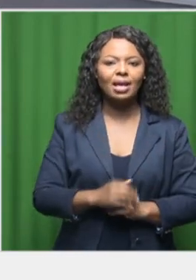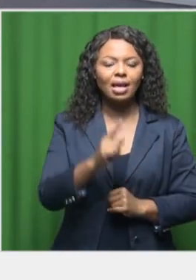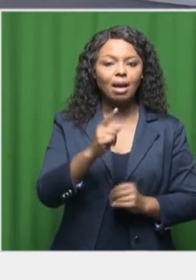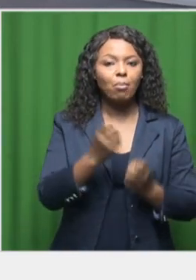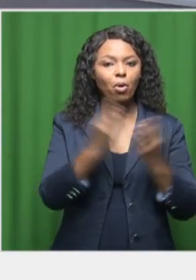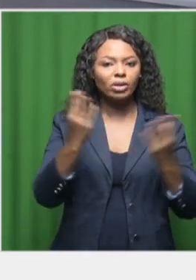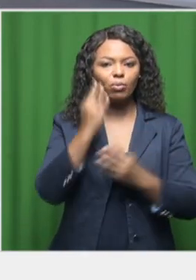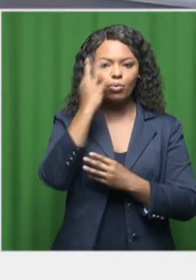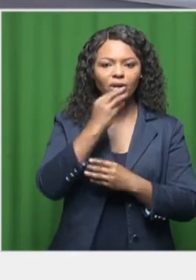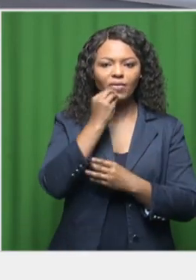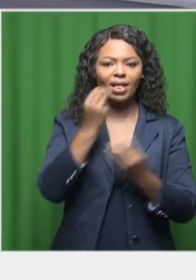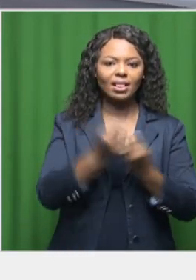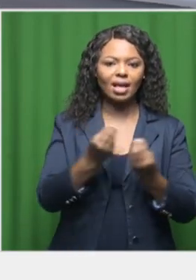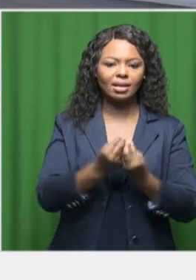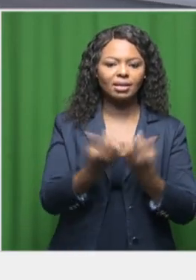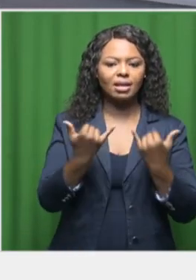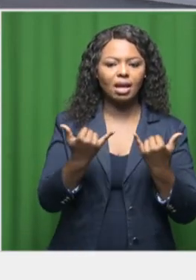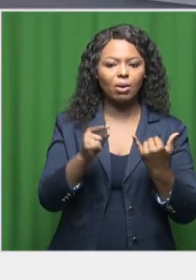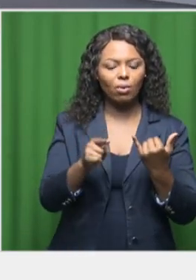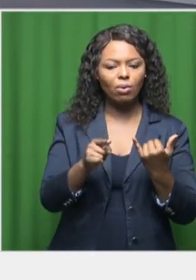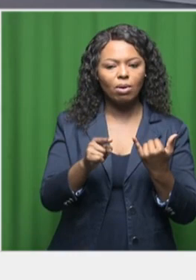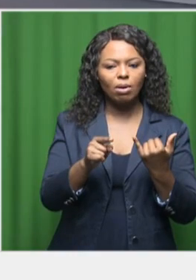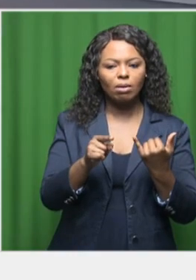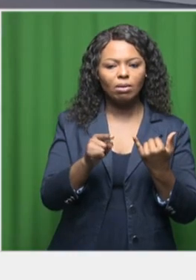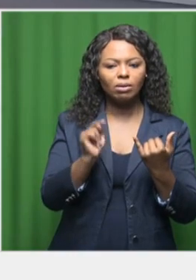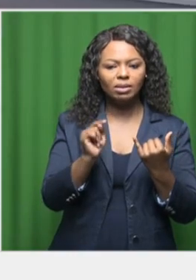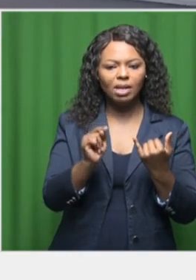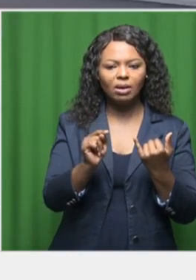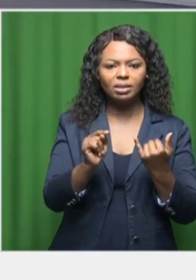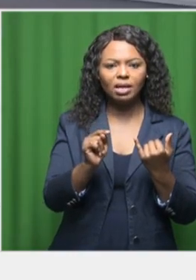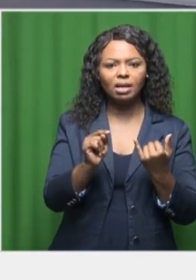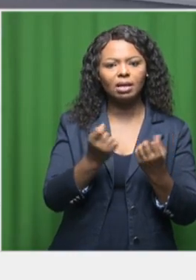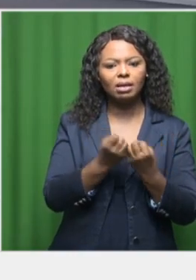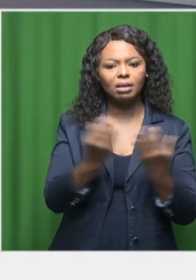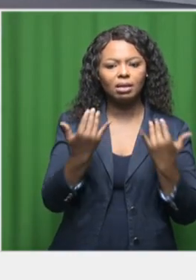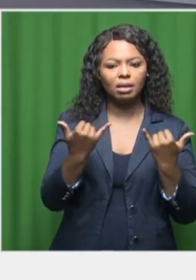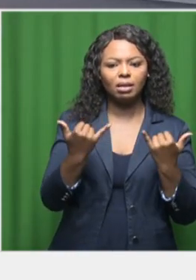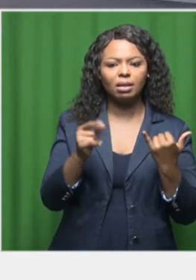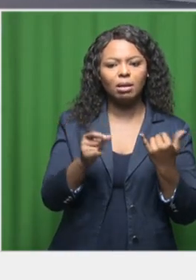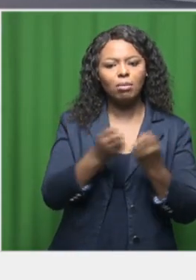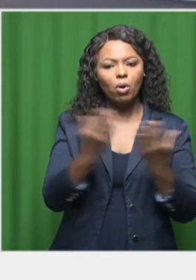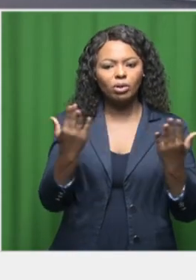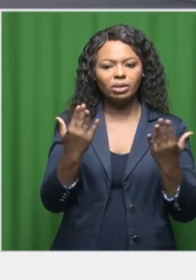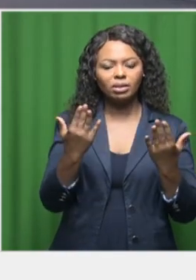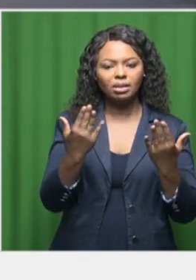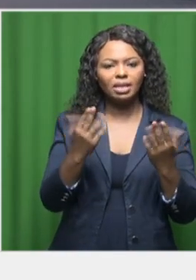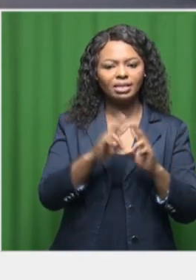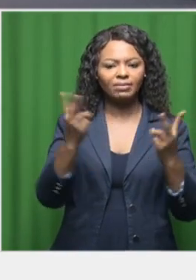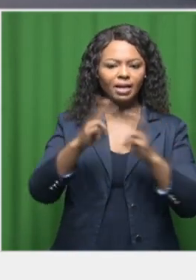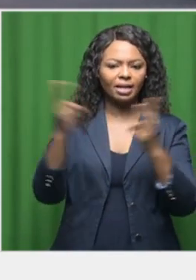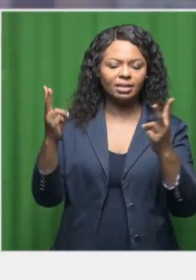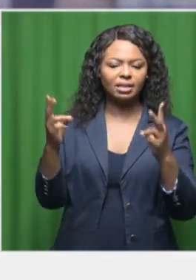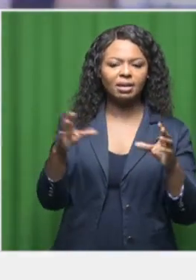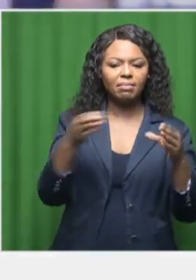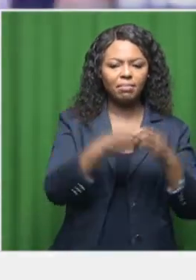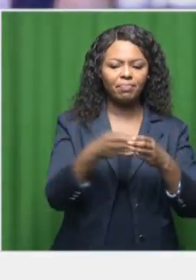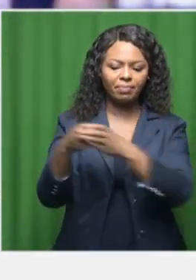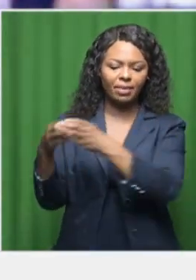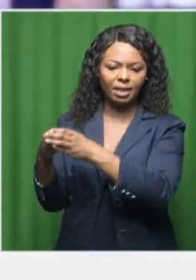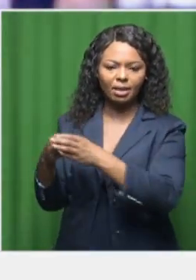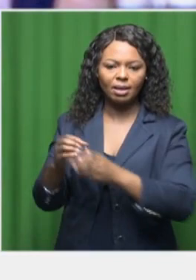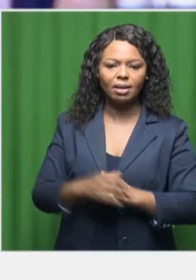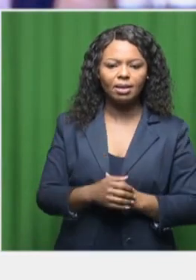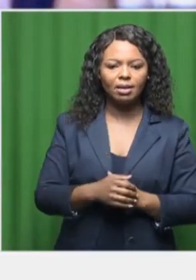thing is that the city, the legislature of Joburg, made up of different parties,